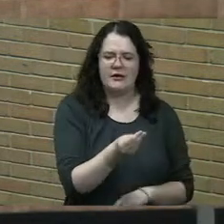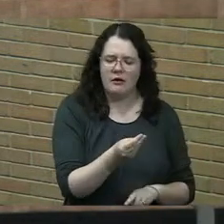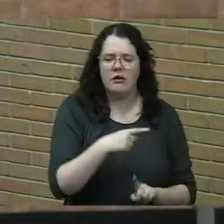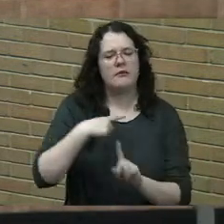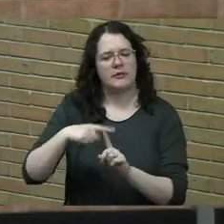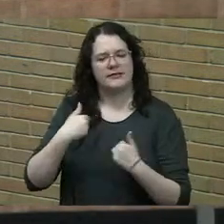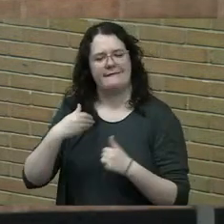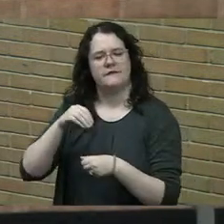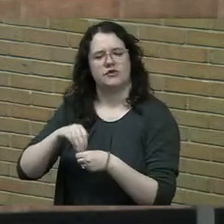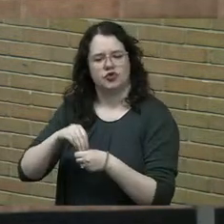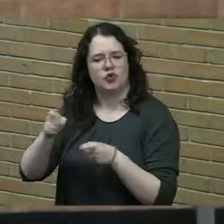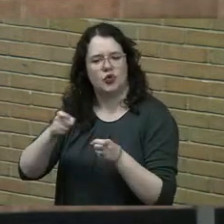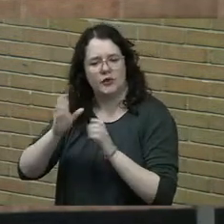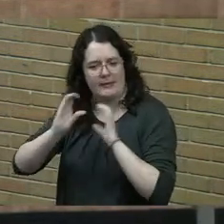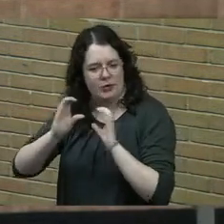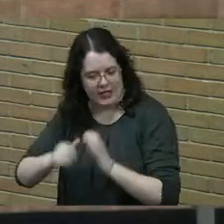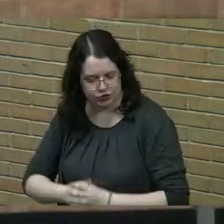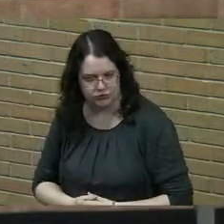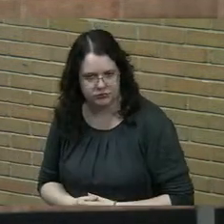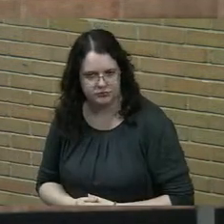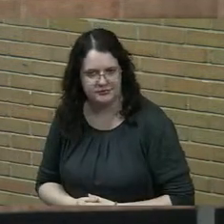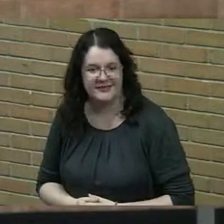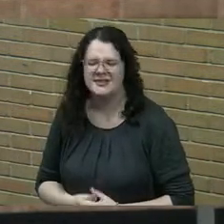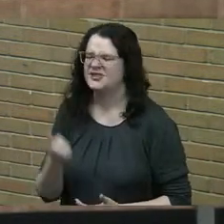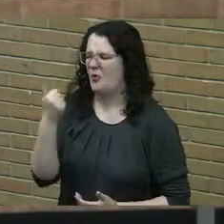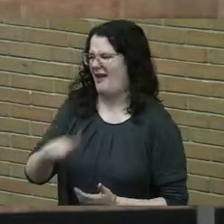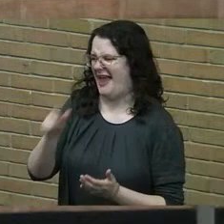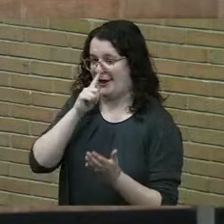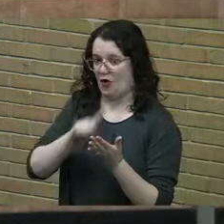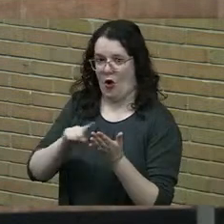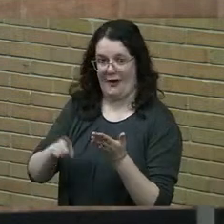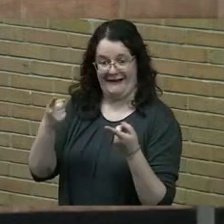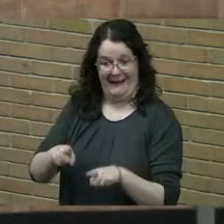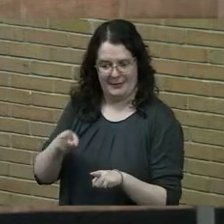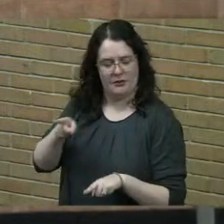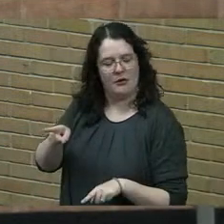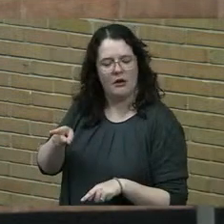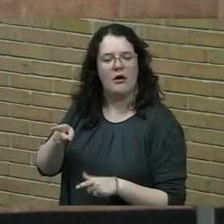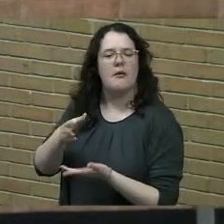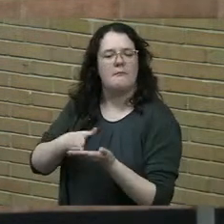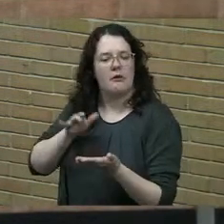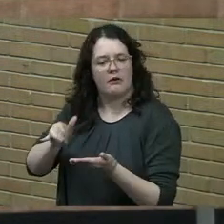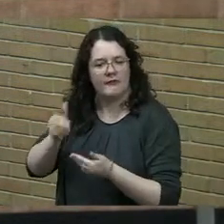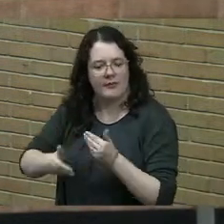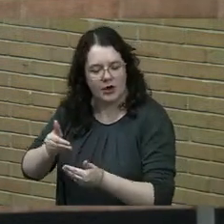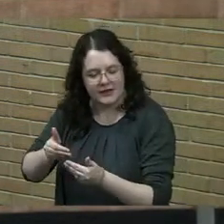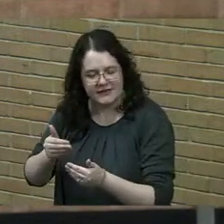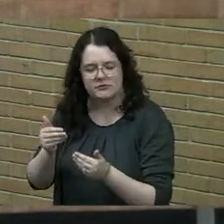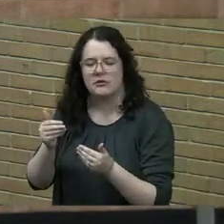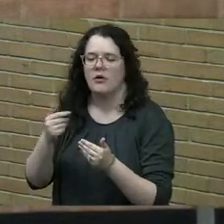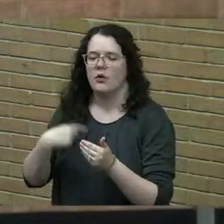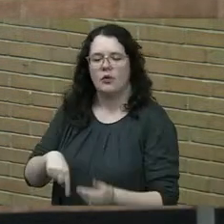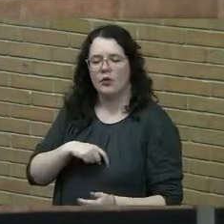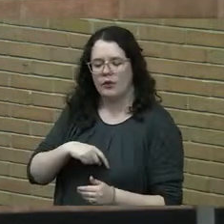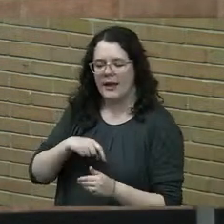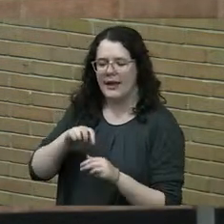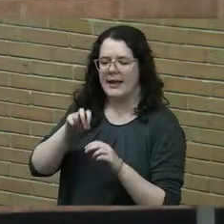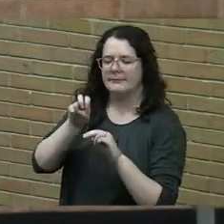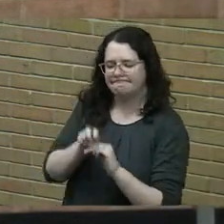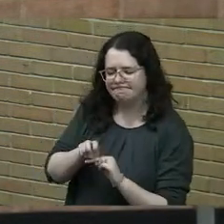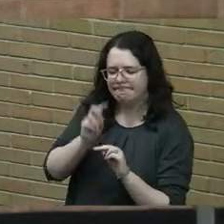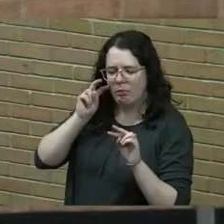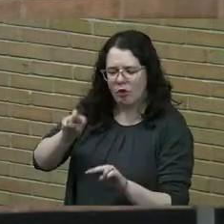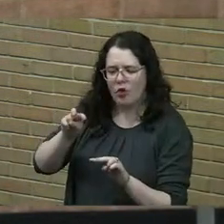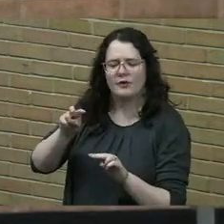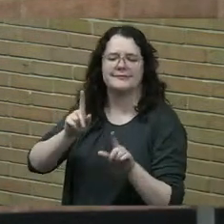communication. So again, with any audit, part of the audit process is to sit down and review the different internal controls,